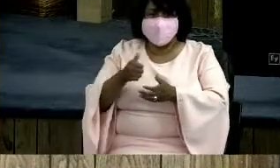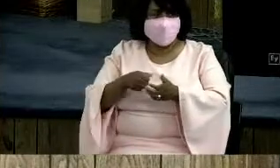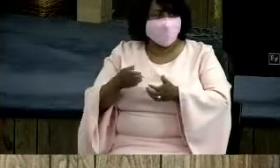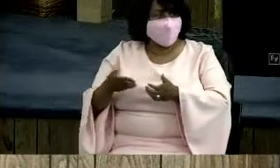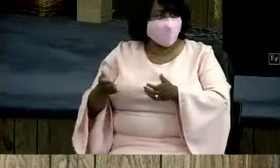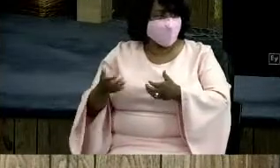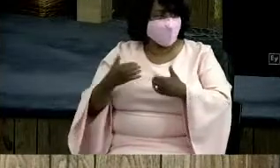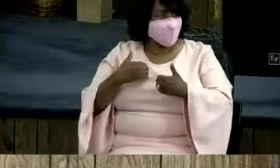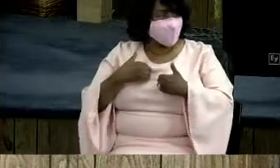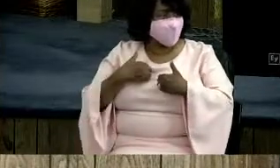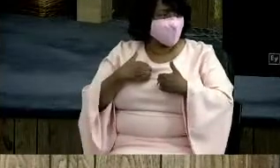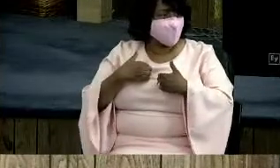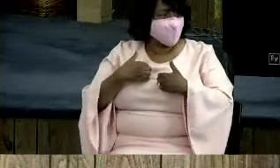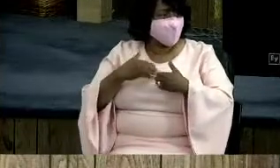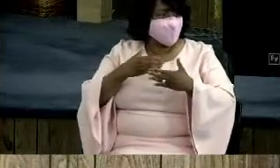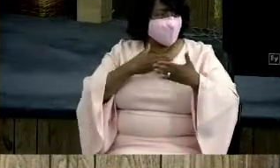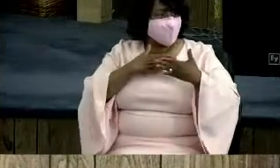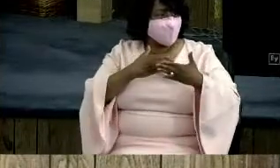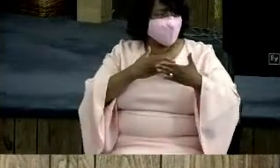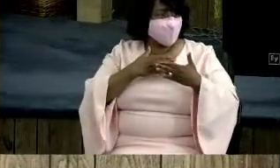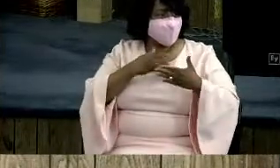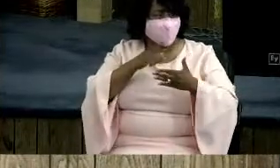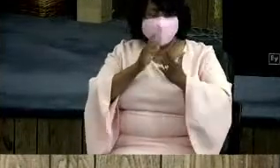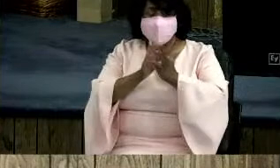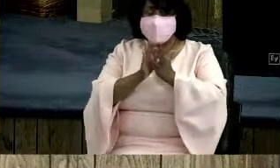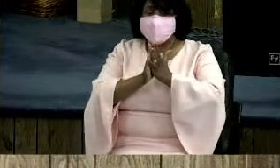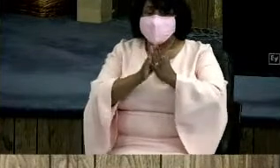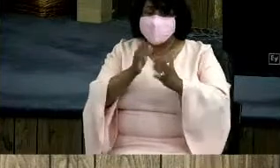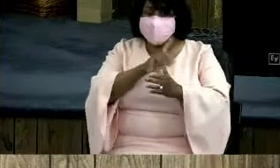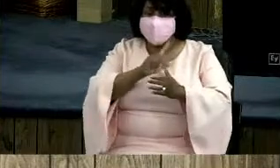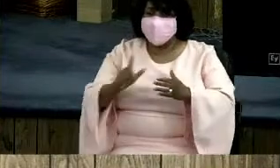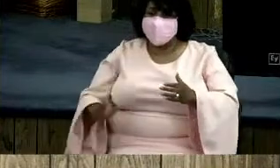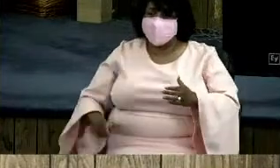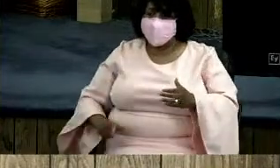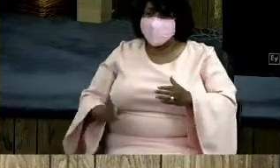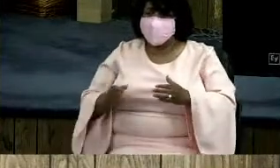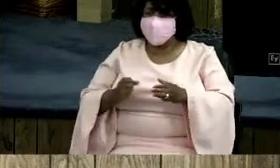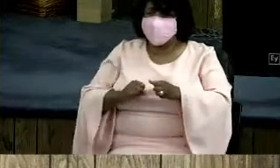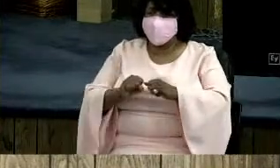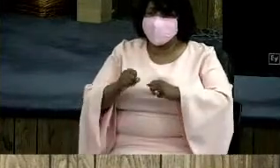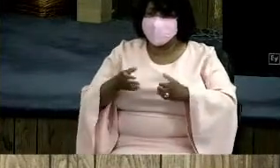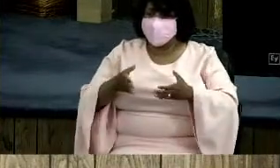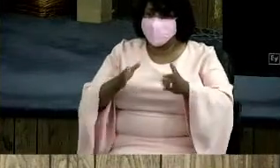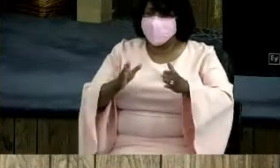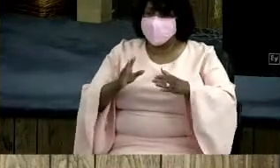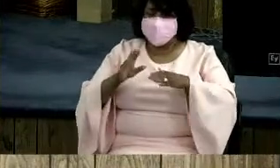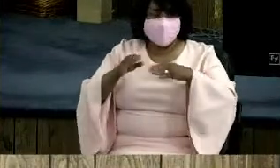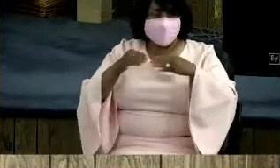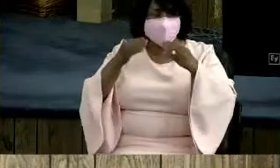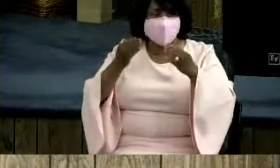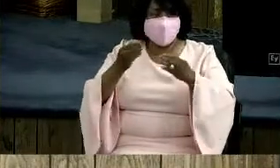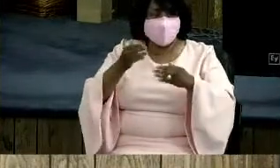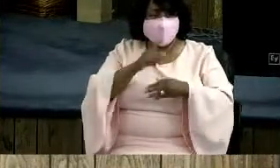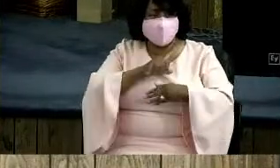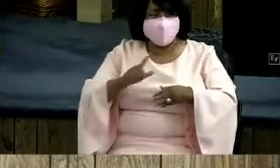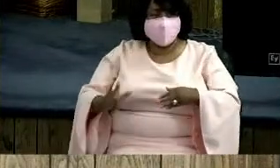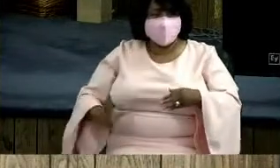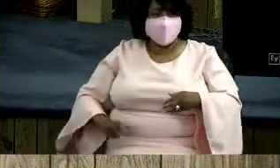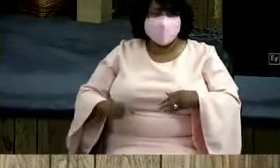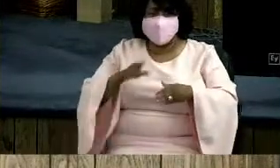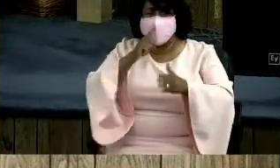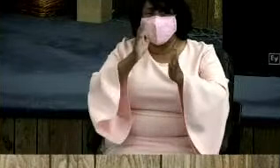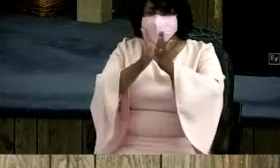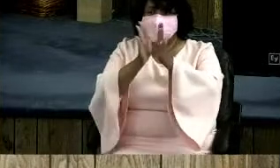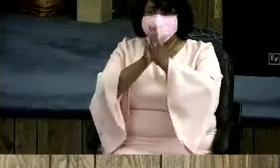everything that has breath, praise the Lord. So let's give our Lord some praise right